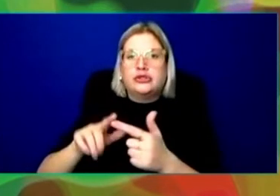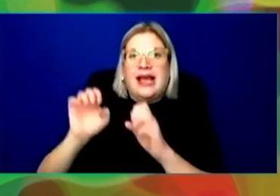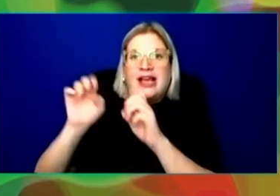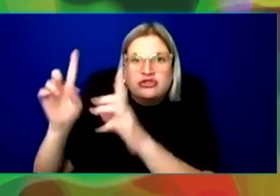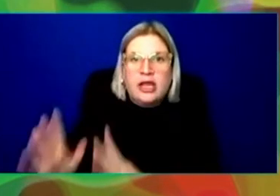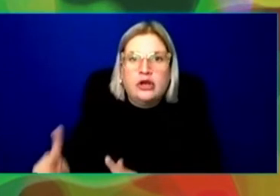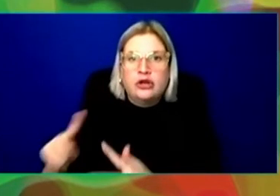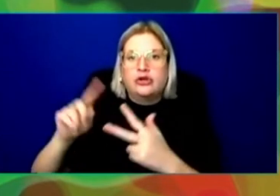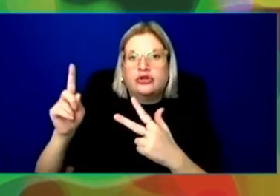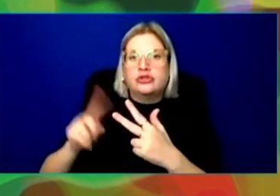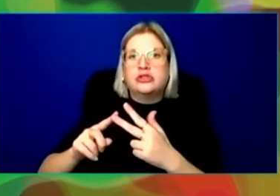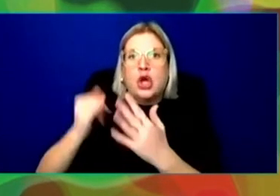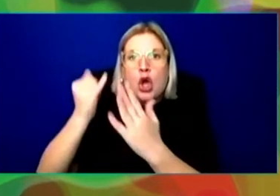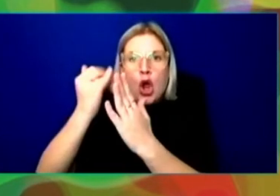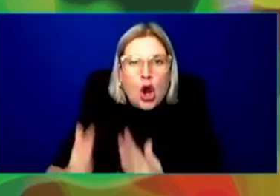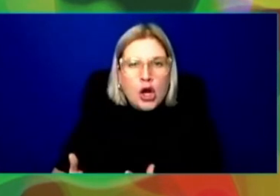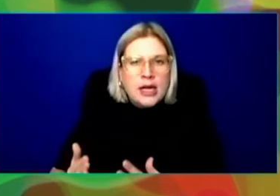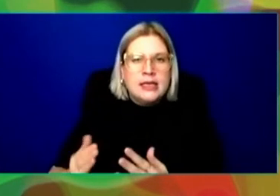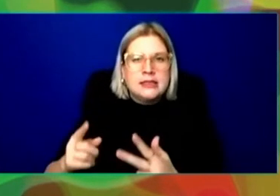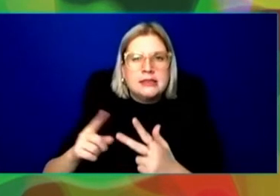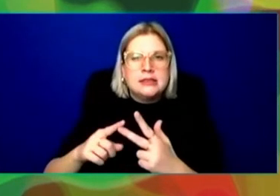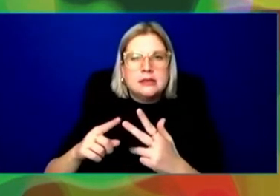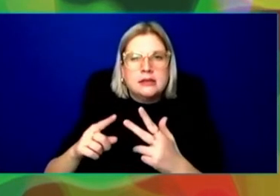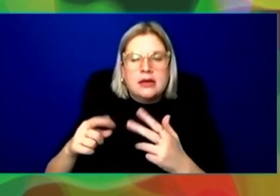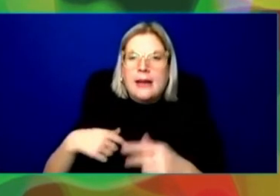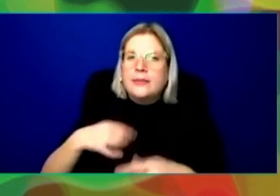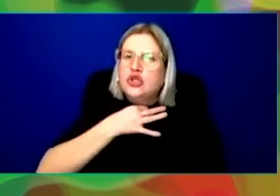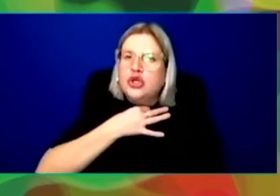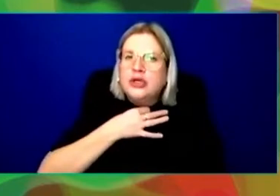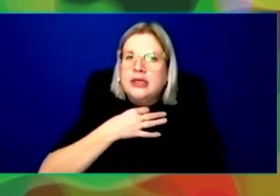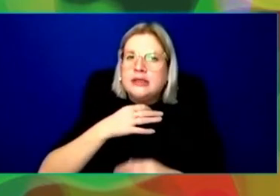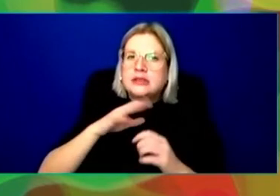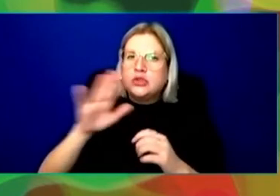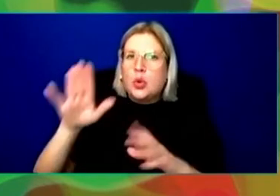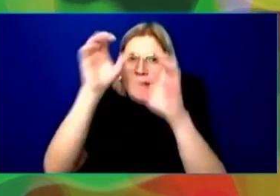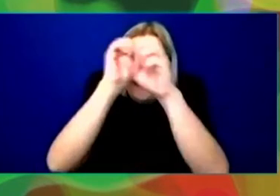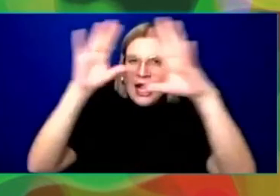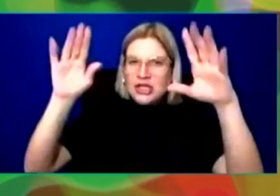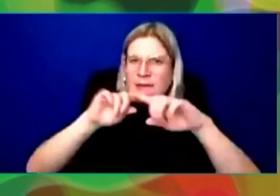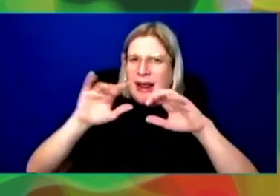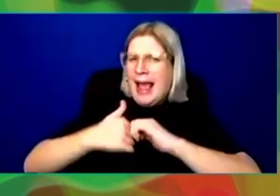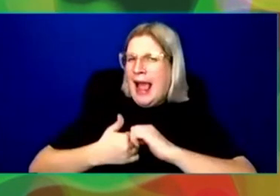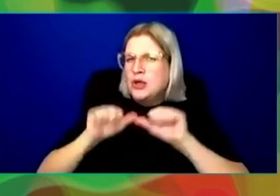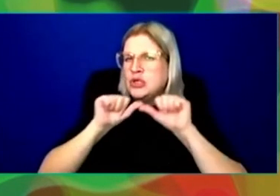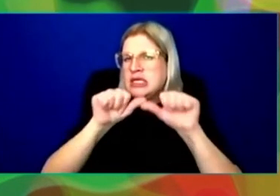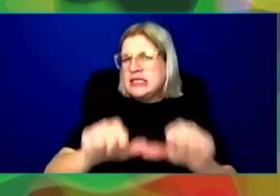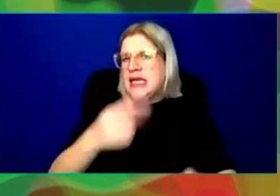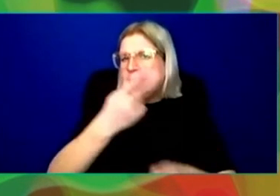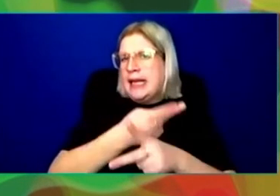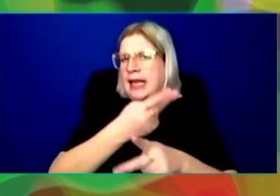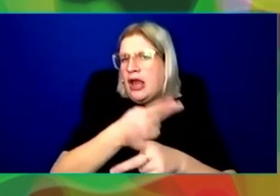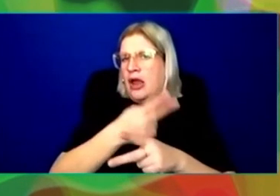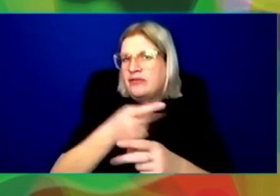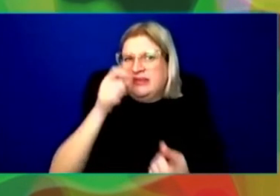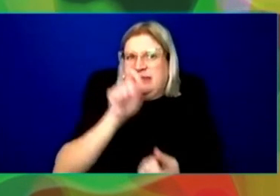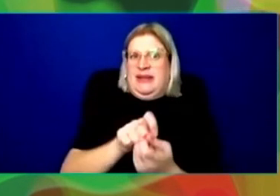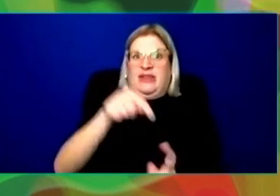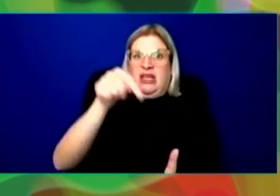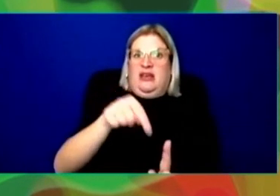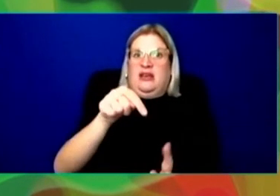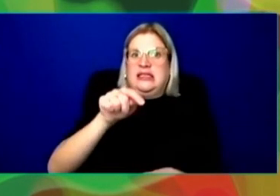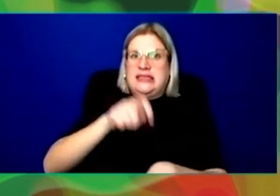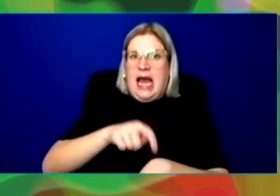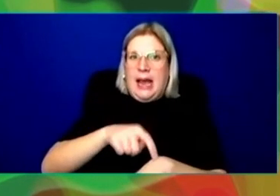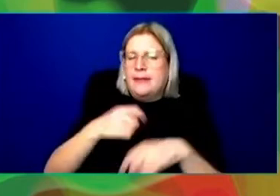it. I'm curious to know what's your relationship to imagination, but how do you sustain that imagination, especially in a time like this? I think this